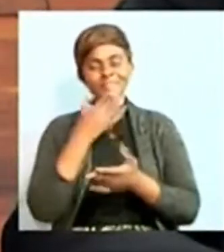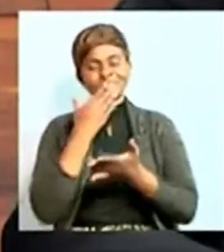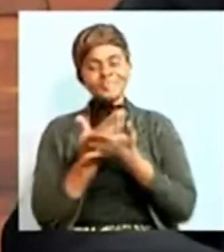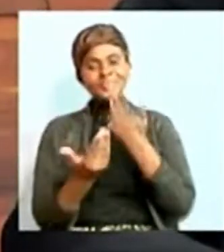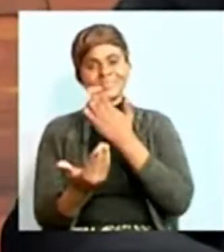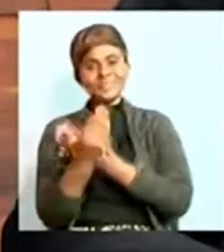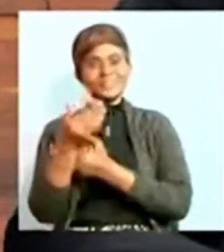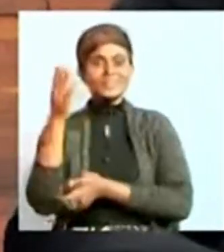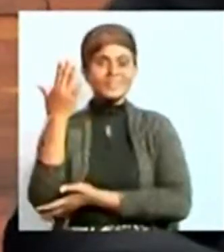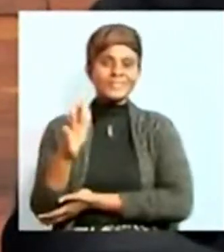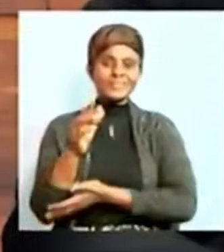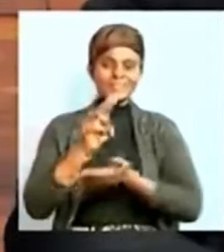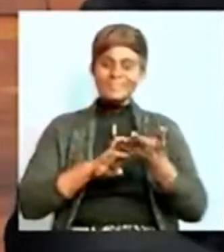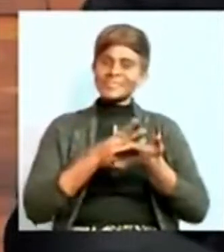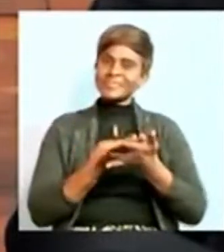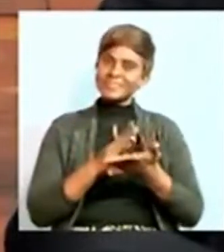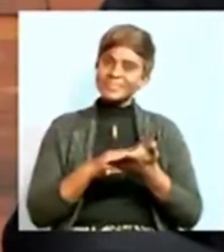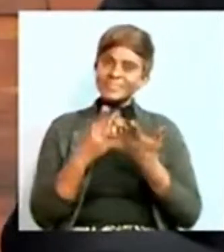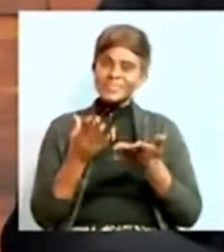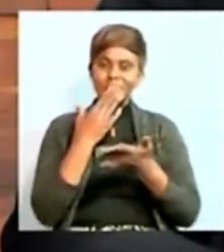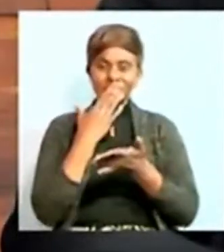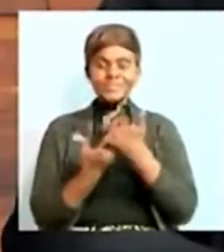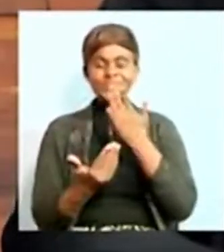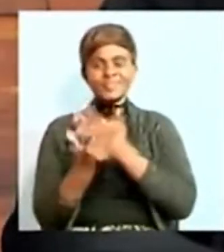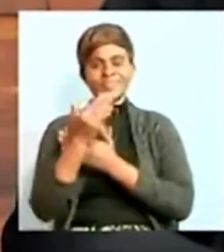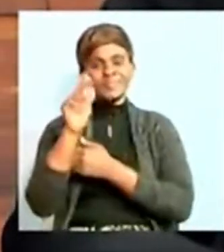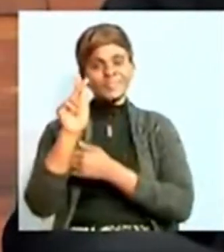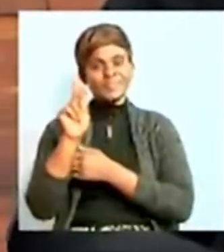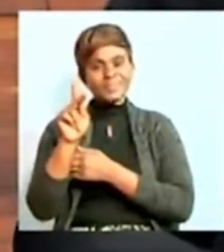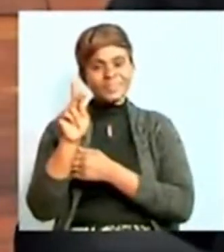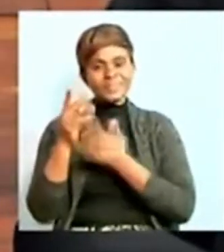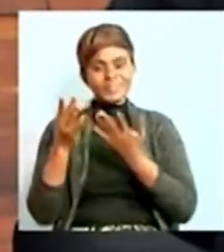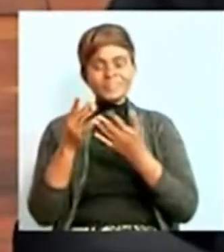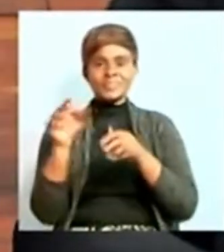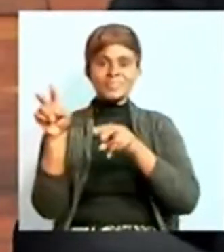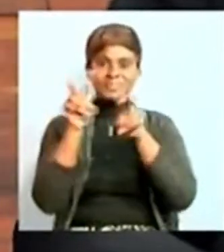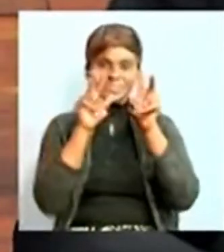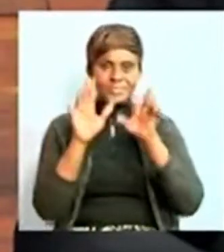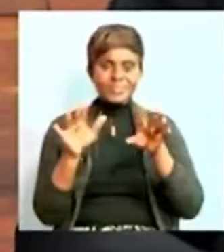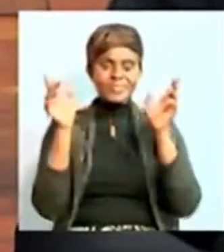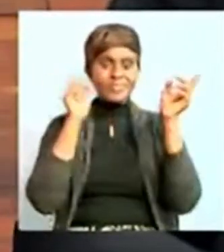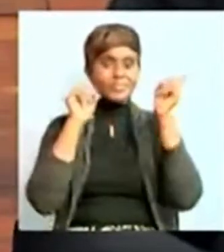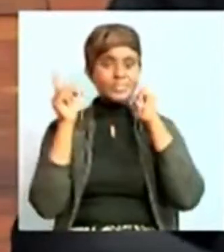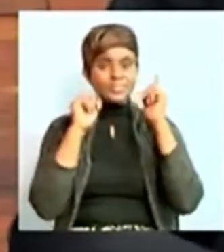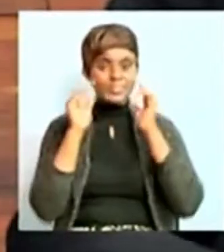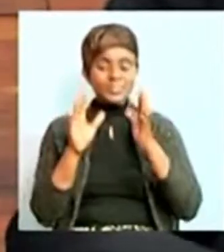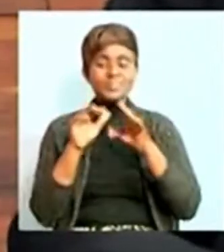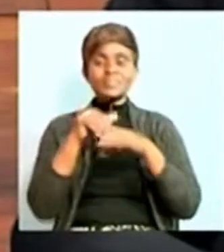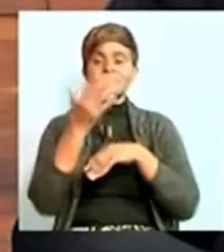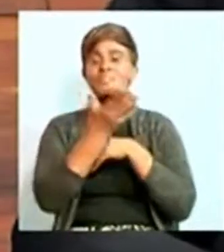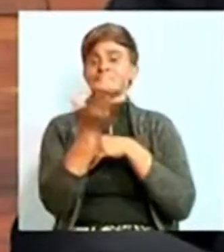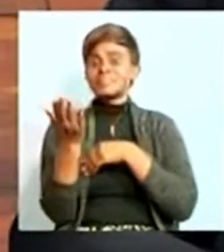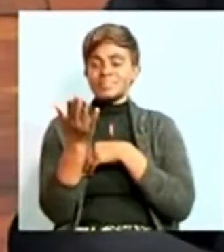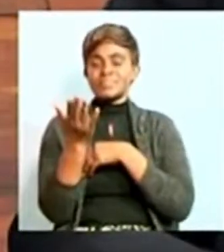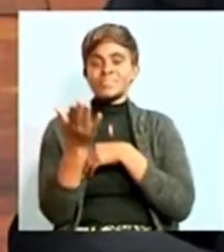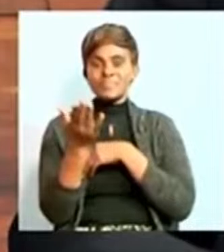permanent witnesses. Good morning, Kabombo Town Council. Morning, our viewers and the listeners out there.